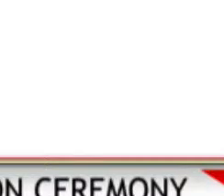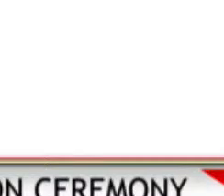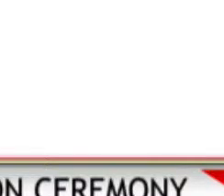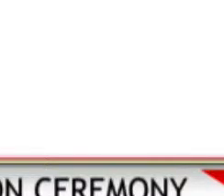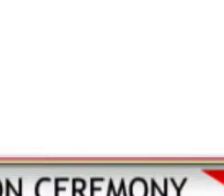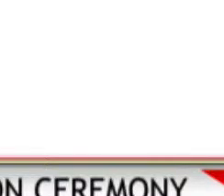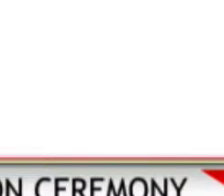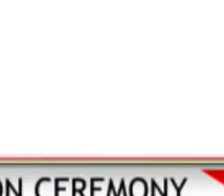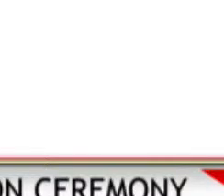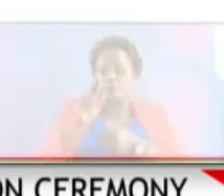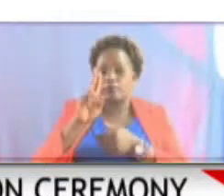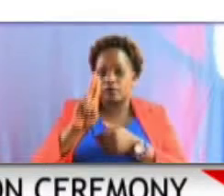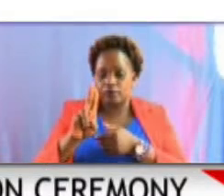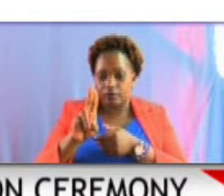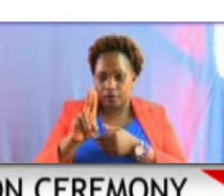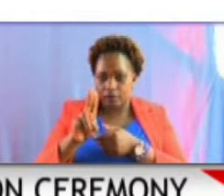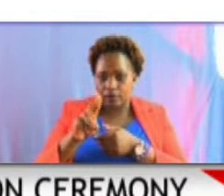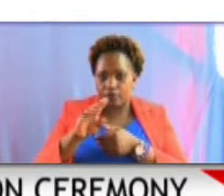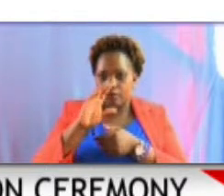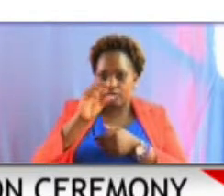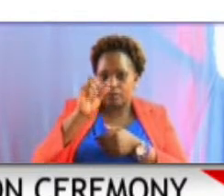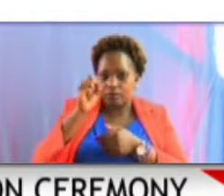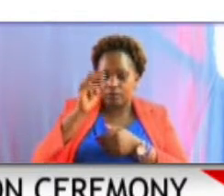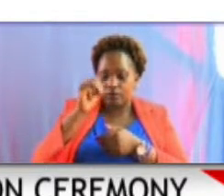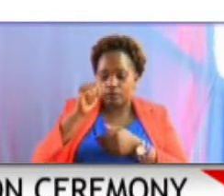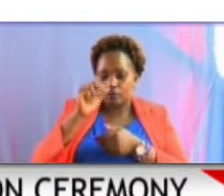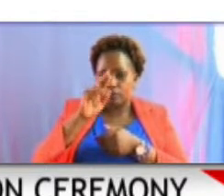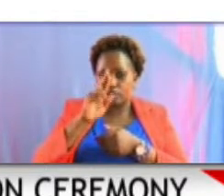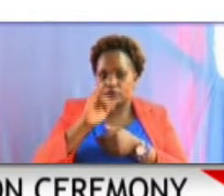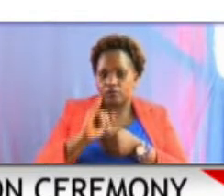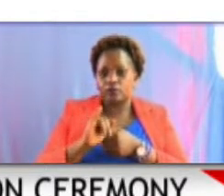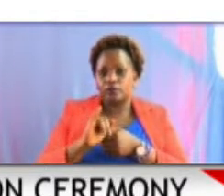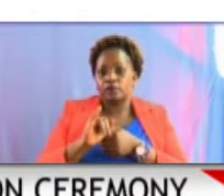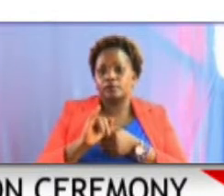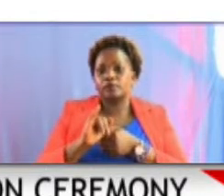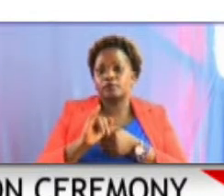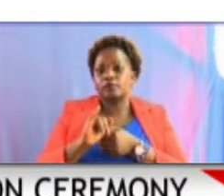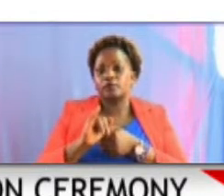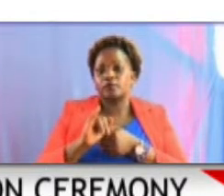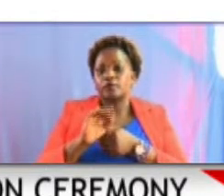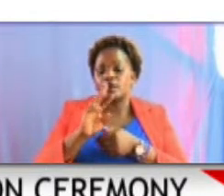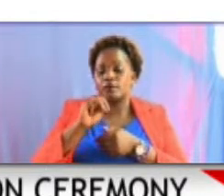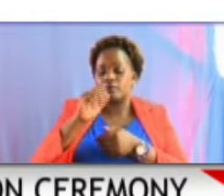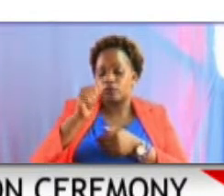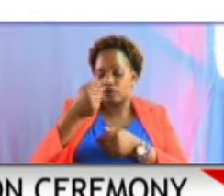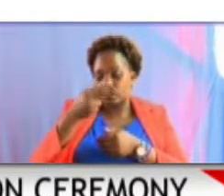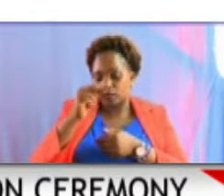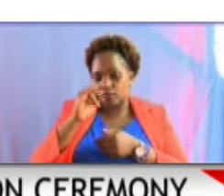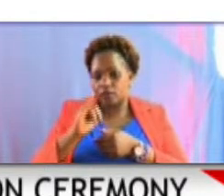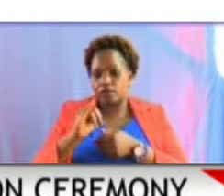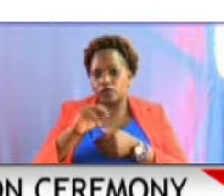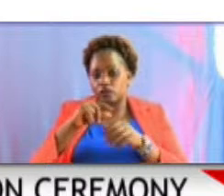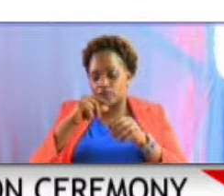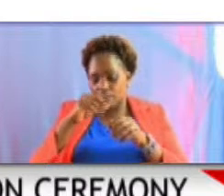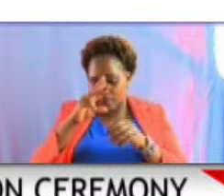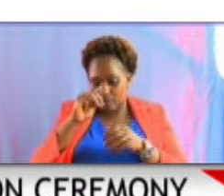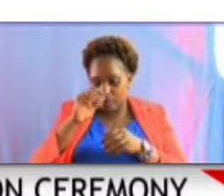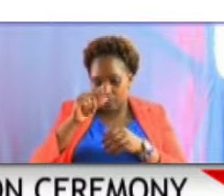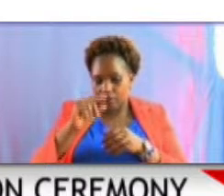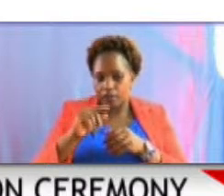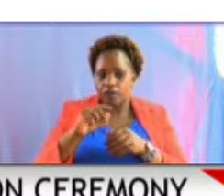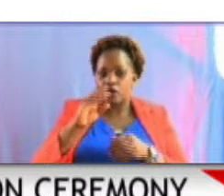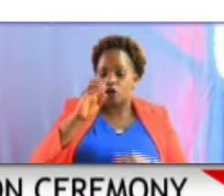James Maina, Mochori Juliet Gathoni, Mohende George Mwangi,